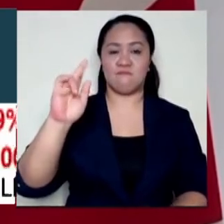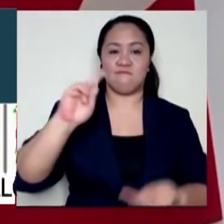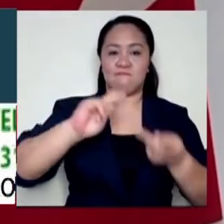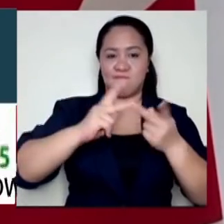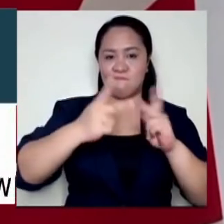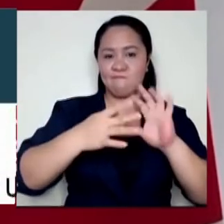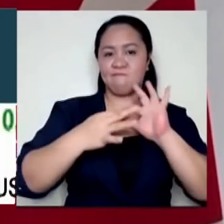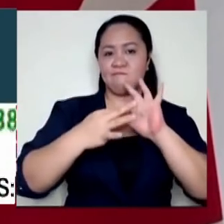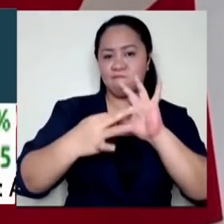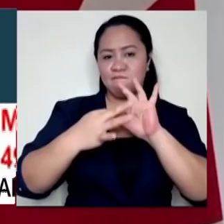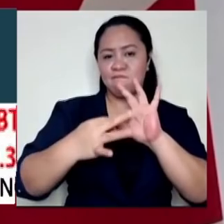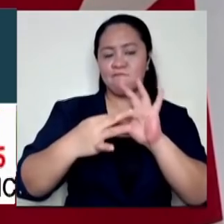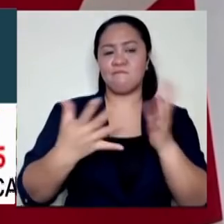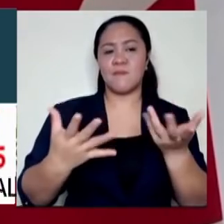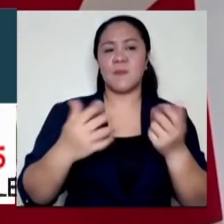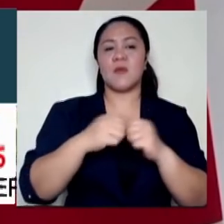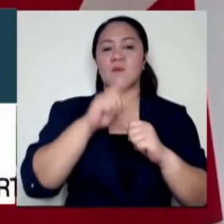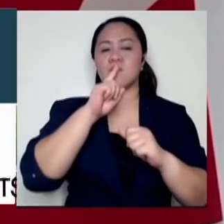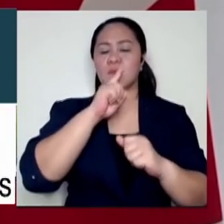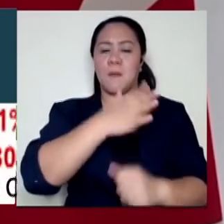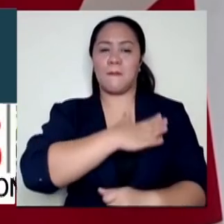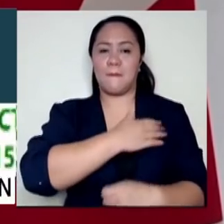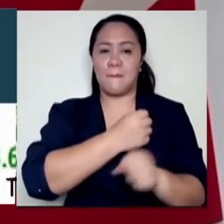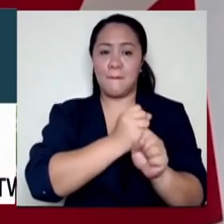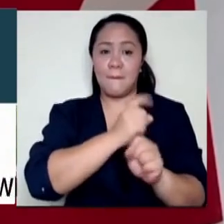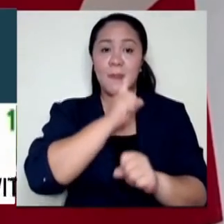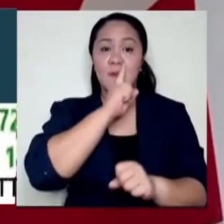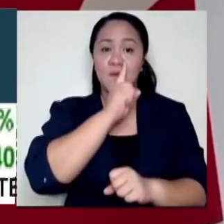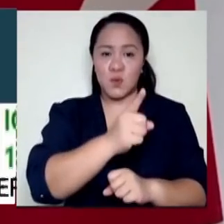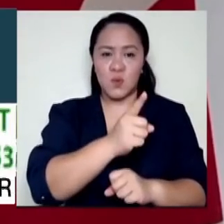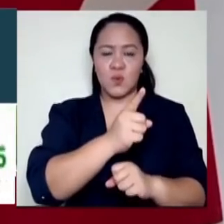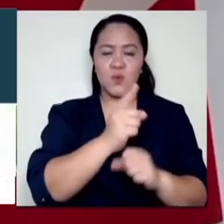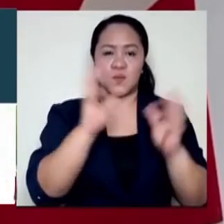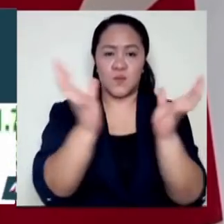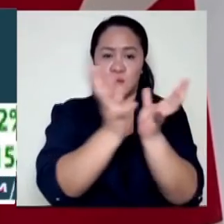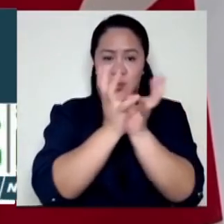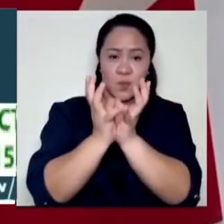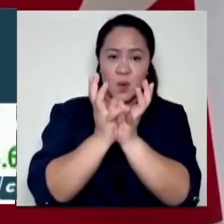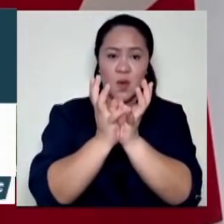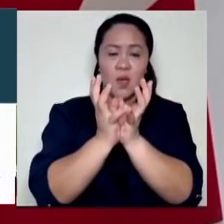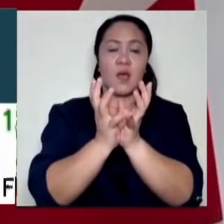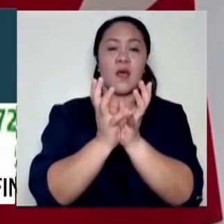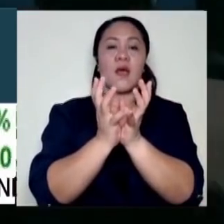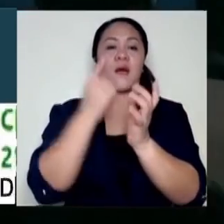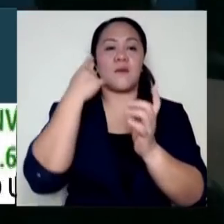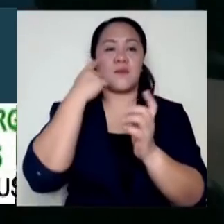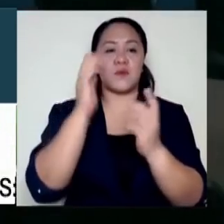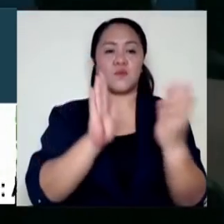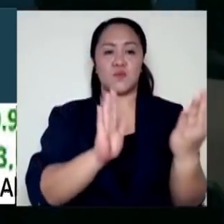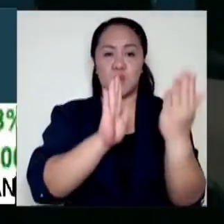aligned in ensuring that we are consistent and united in our approach on these issues.